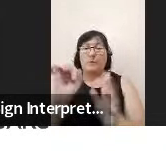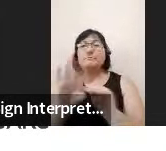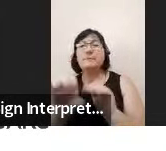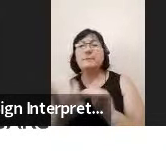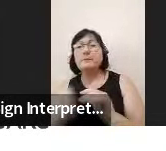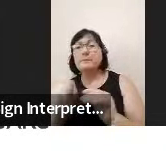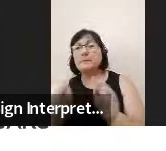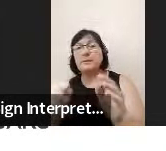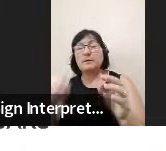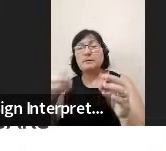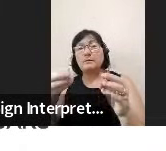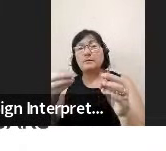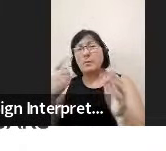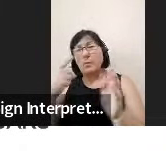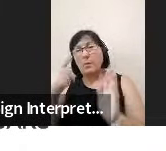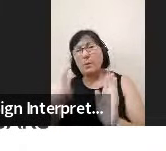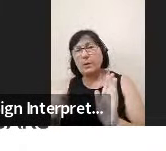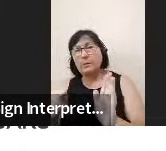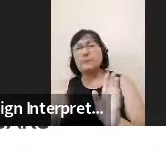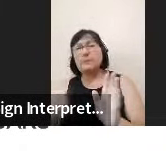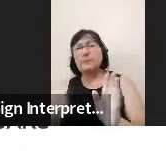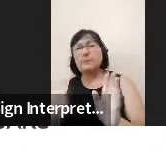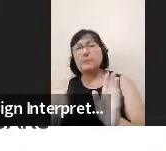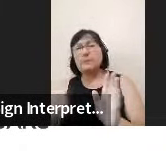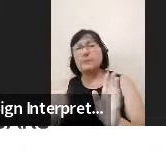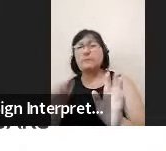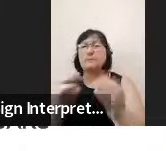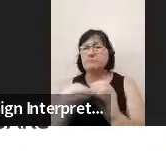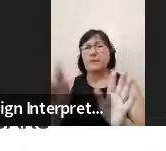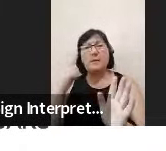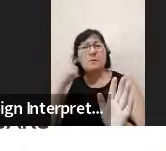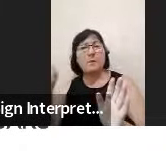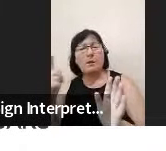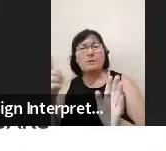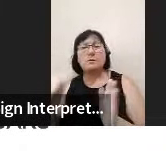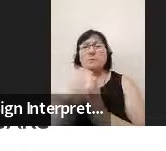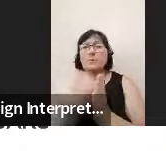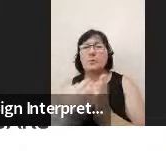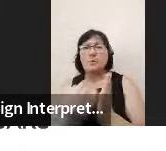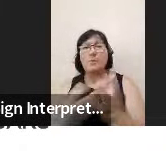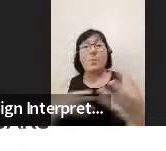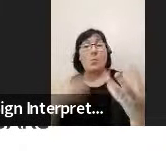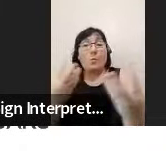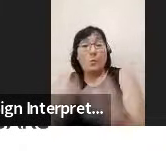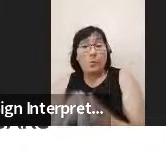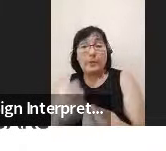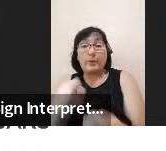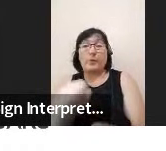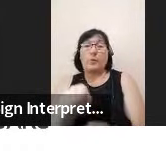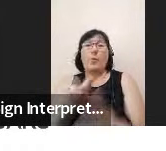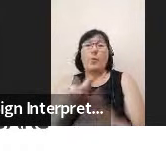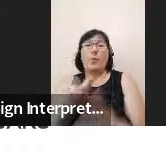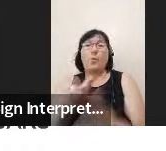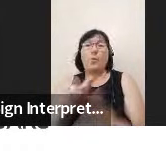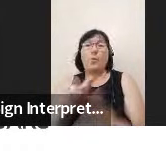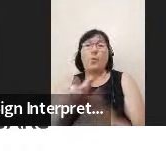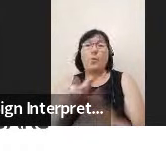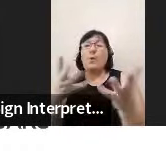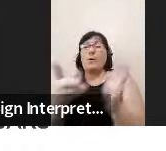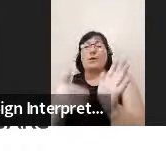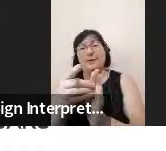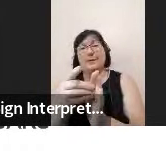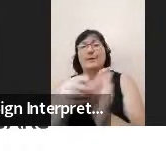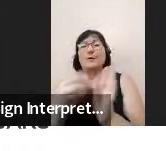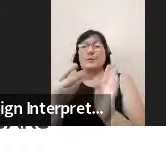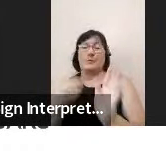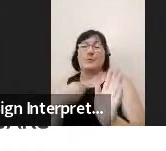create a compliance improvement plan together with you on the areas of development that we may have identified. So we literally hold